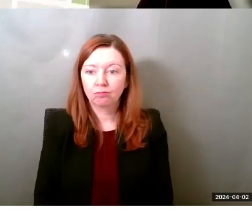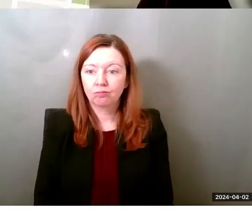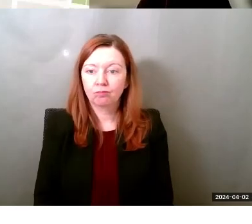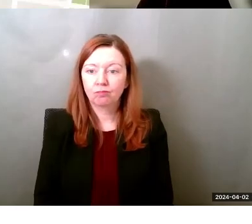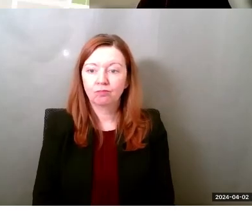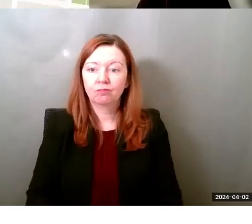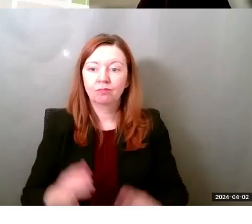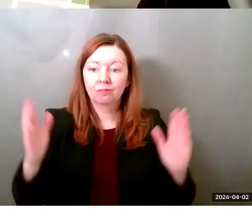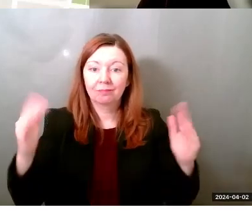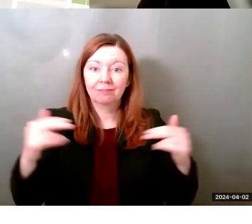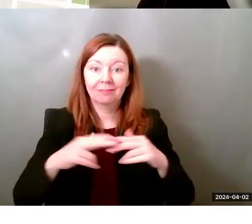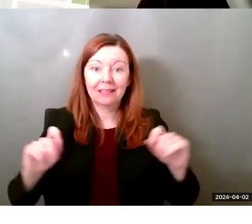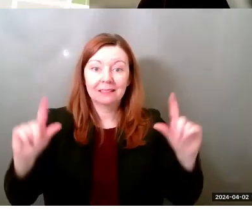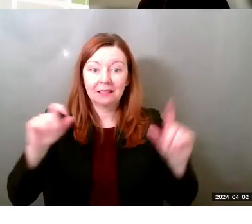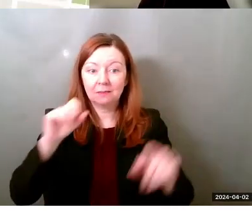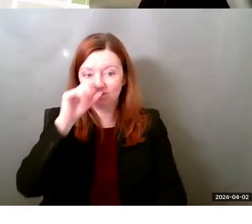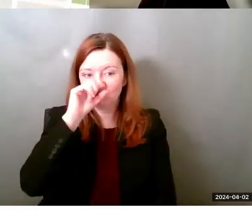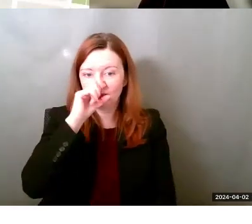Next slide, please.